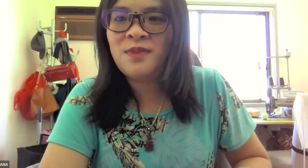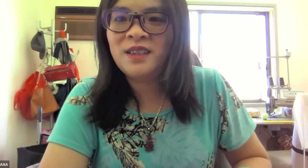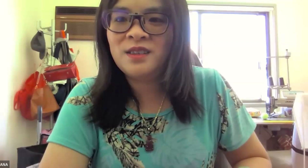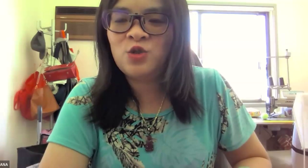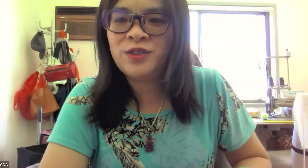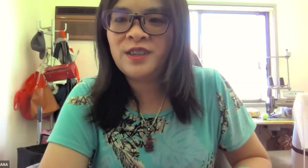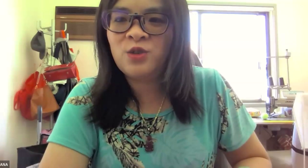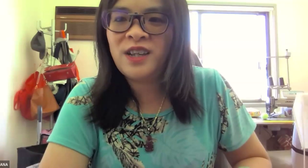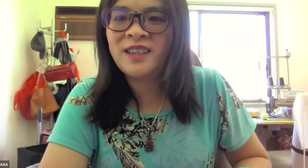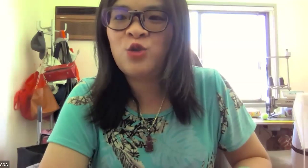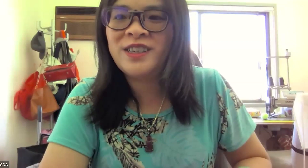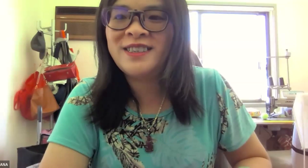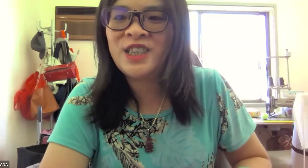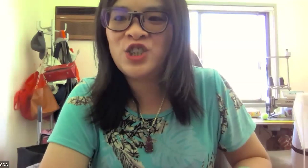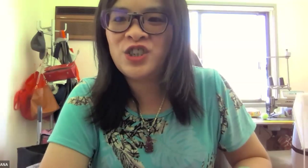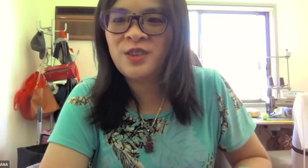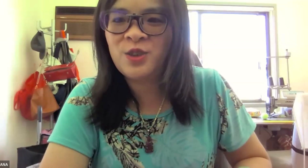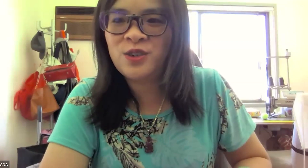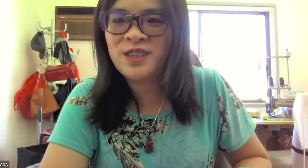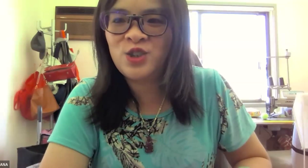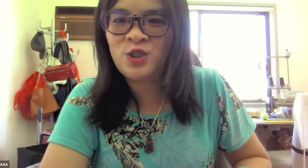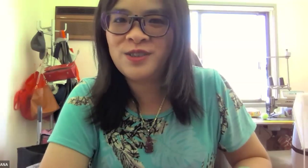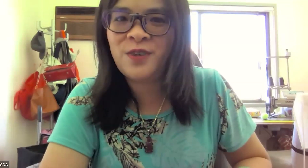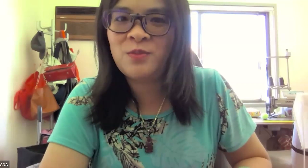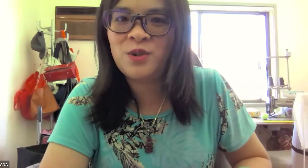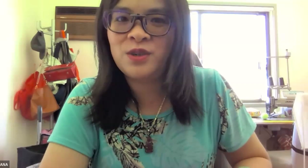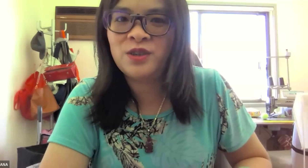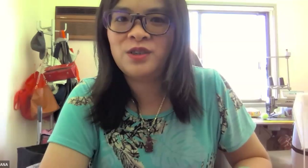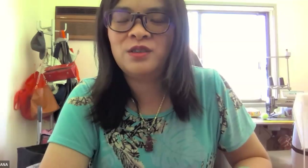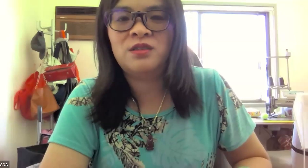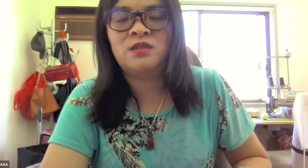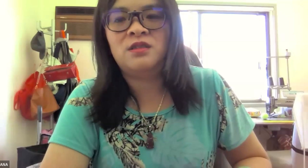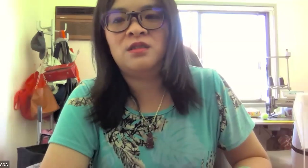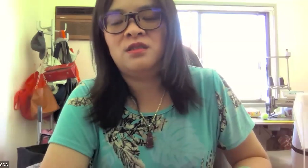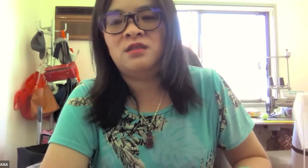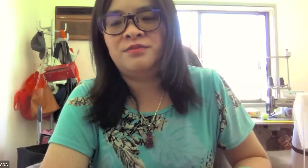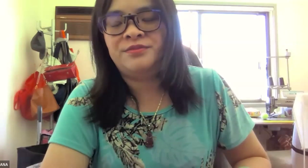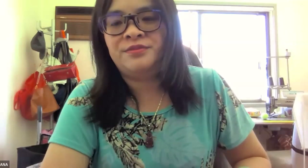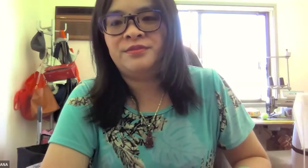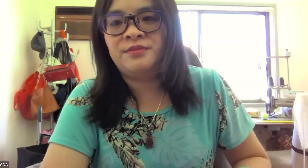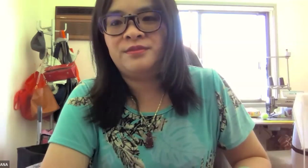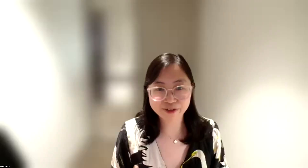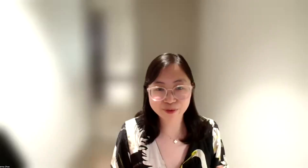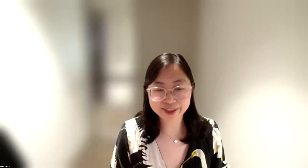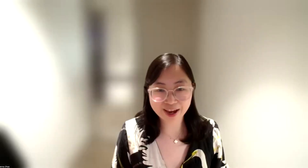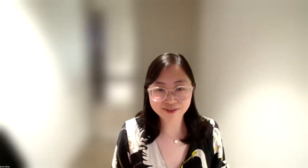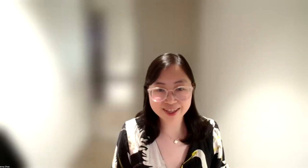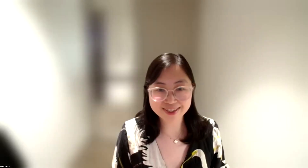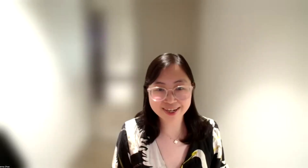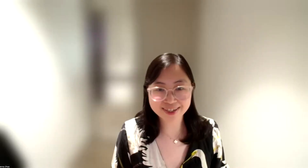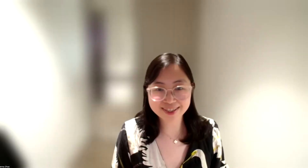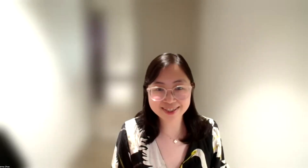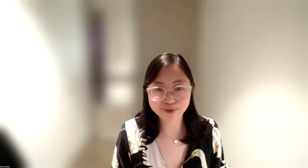How can we make sure that the accreditation authorities use the plan? I think it's first and foremost being aware of what they